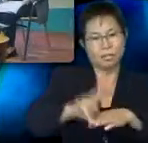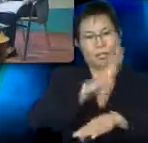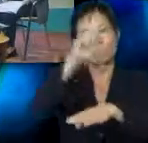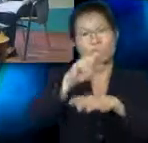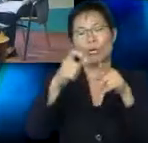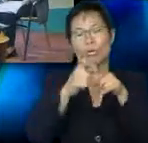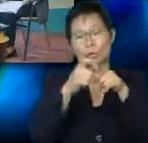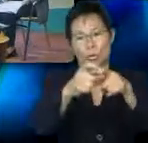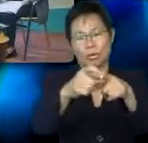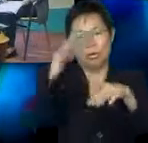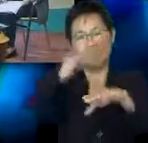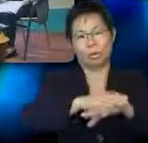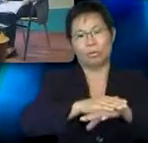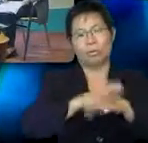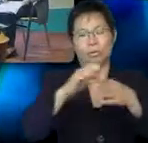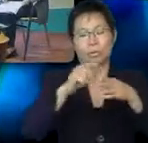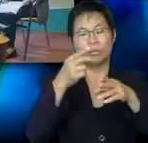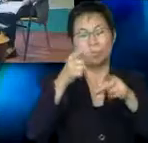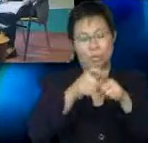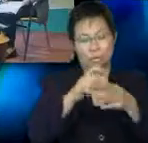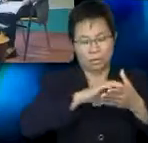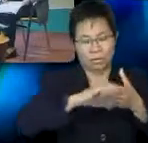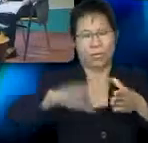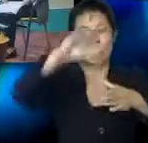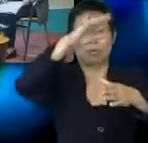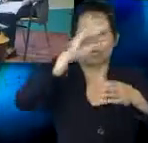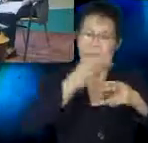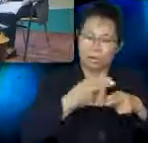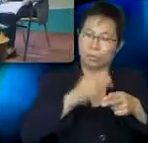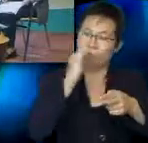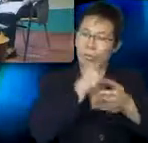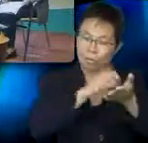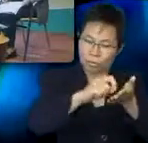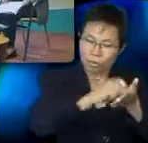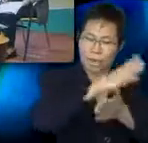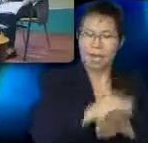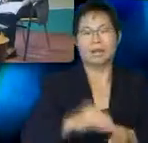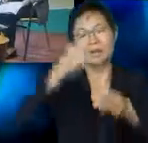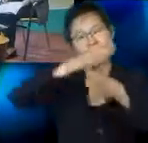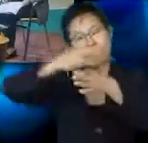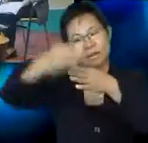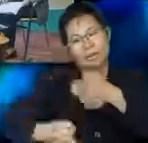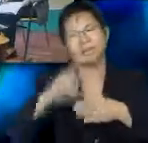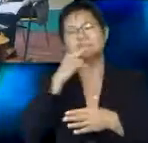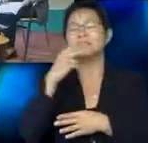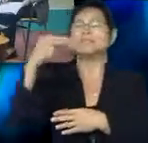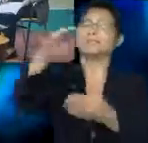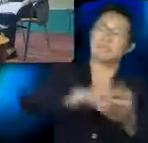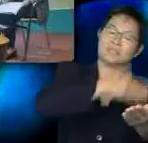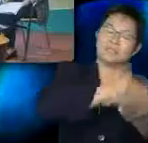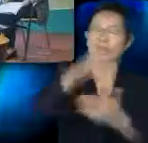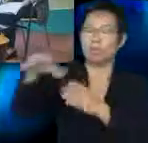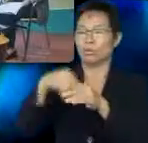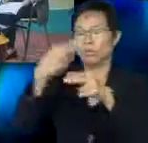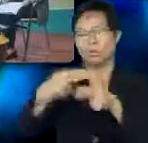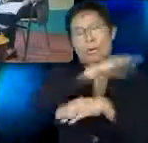word card on which the name of the flower is written, and finally they sing a song which includes